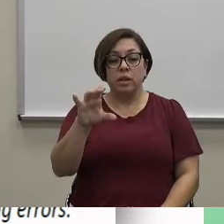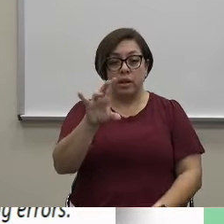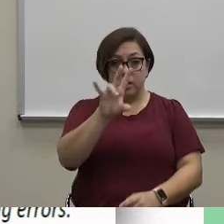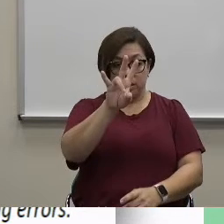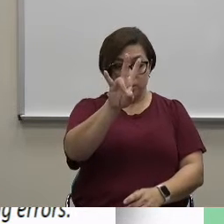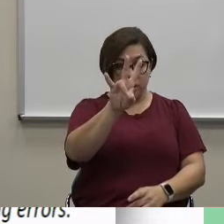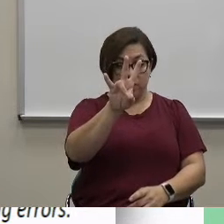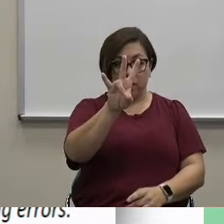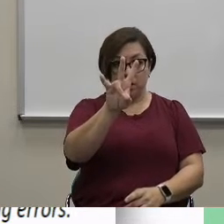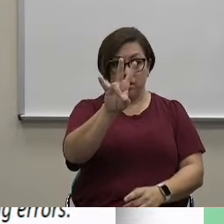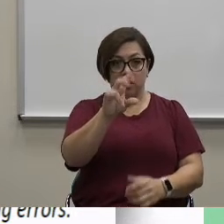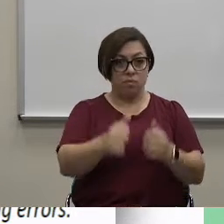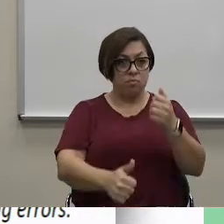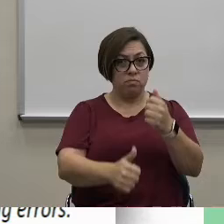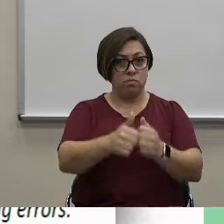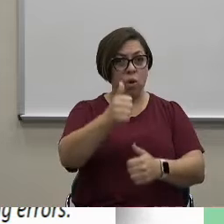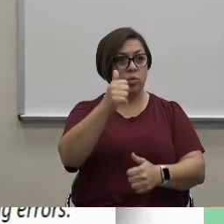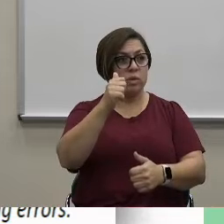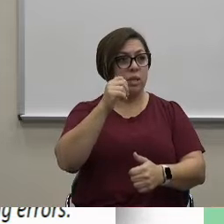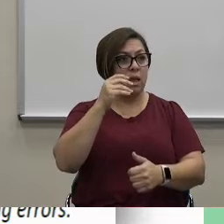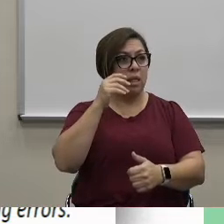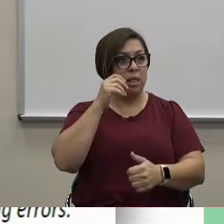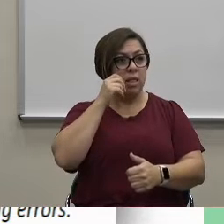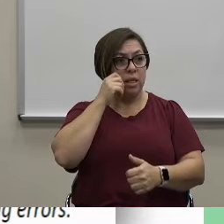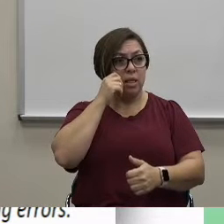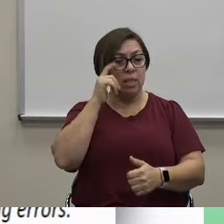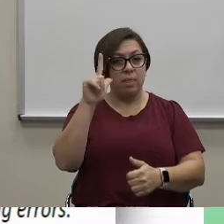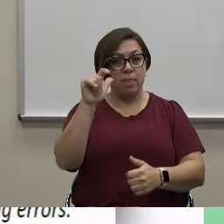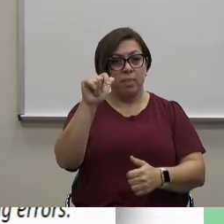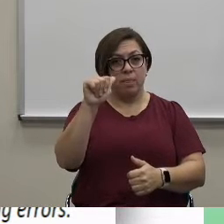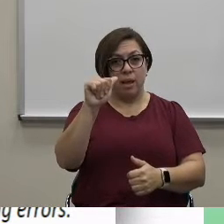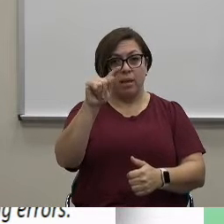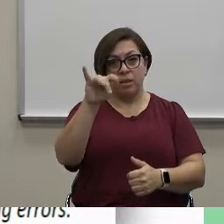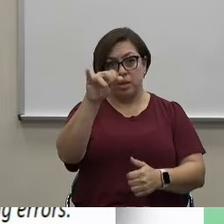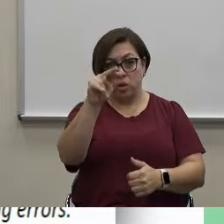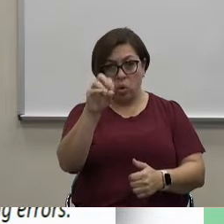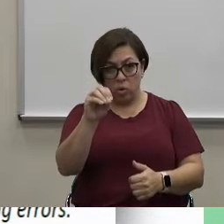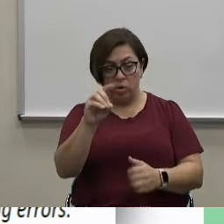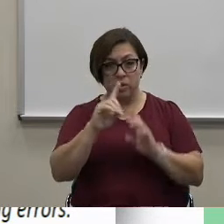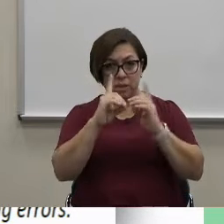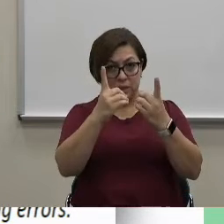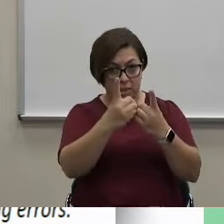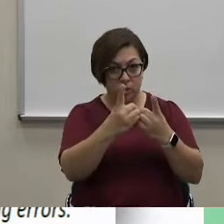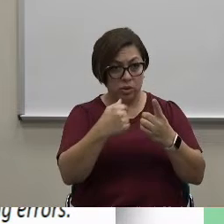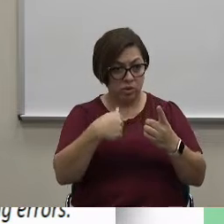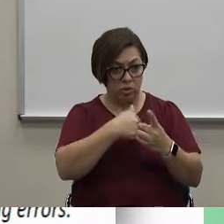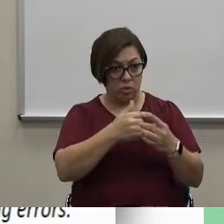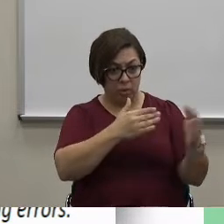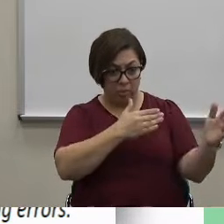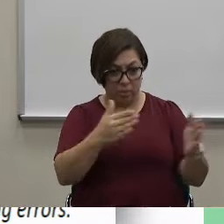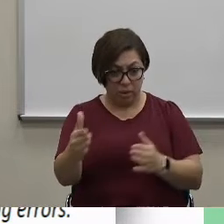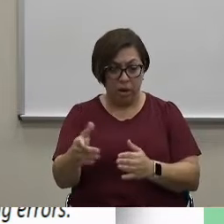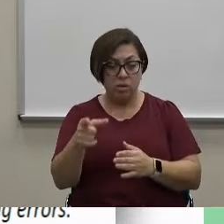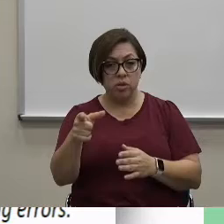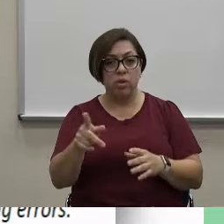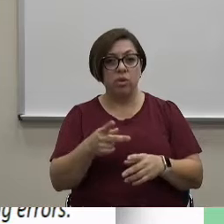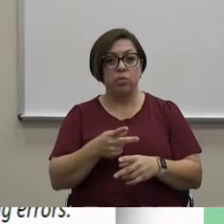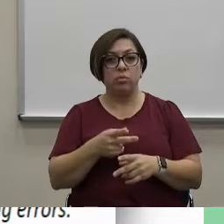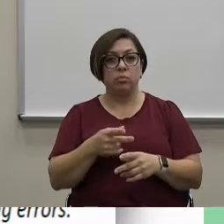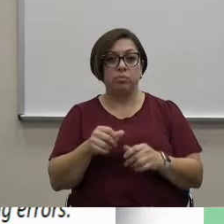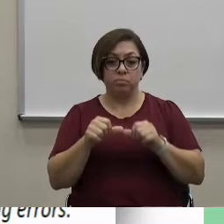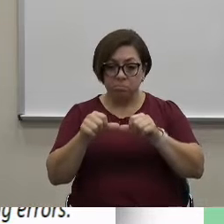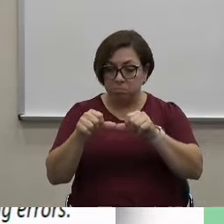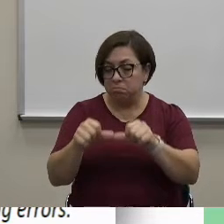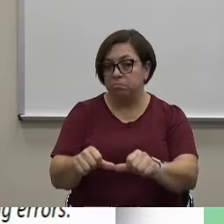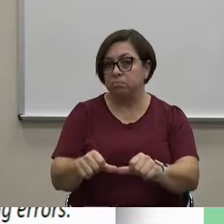that are majority Latino districts. And as we go through the plans, we've maintained that, the committee has maintained that throughout. So there's